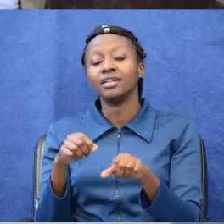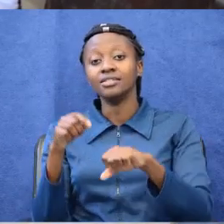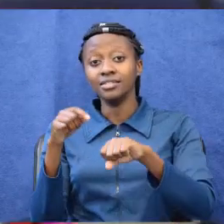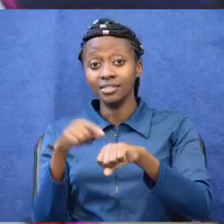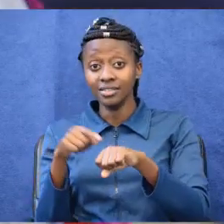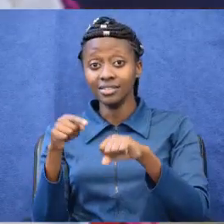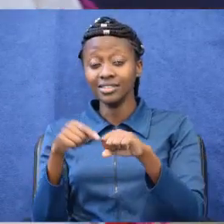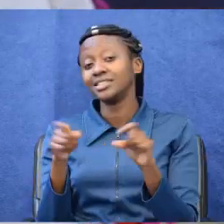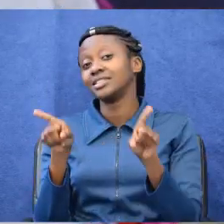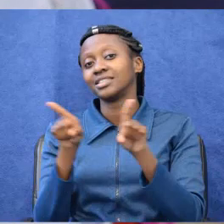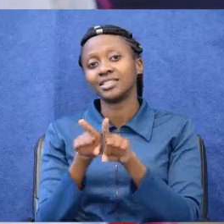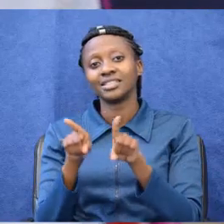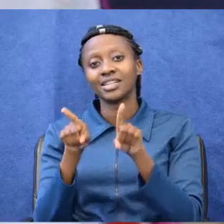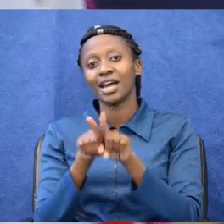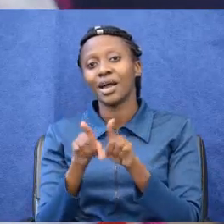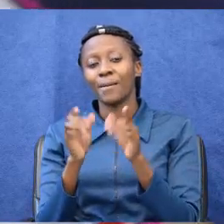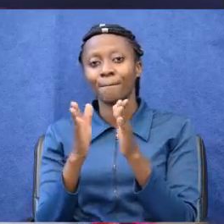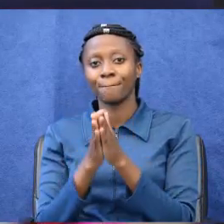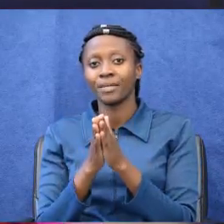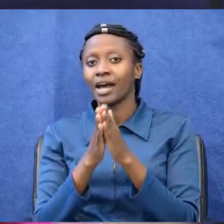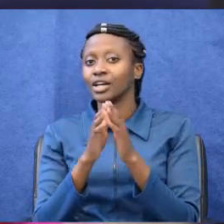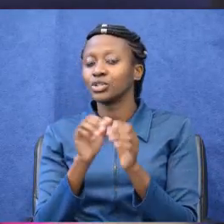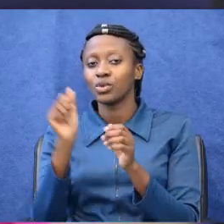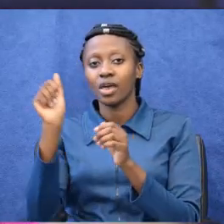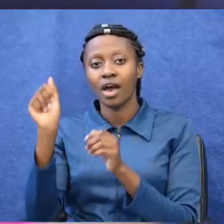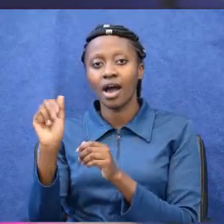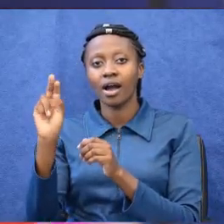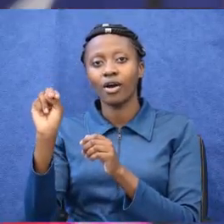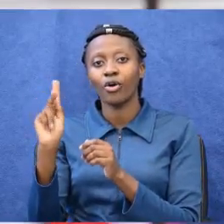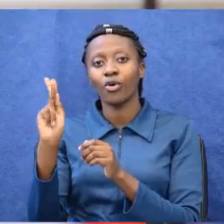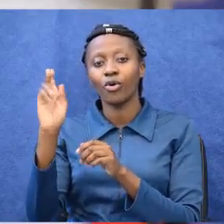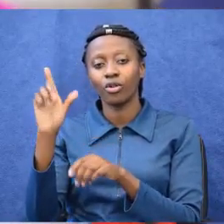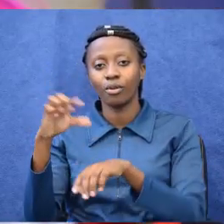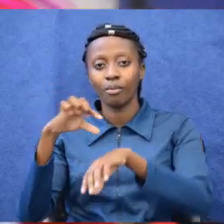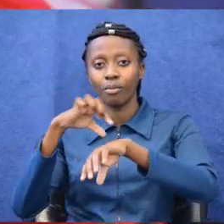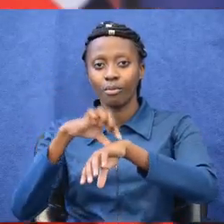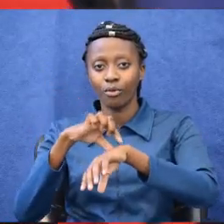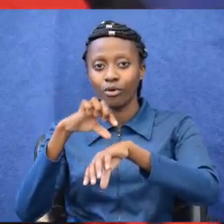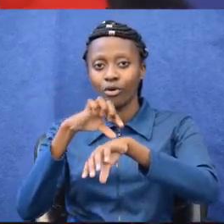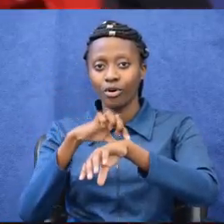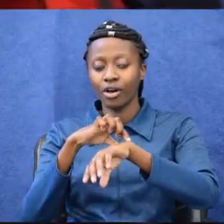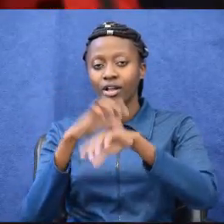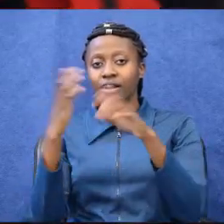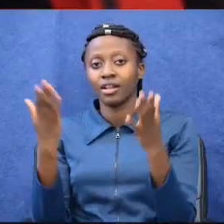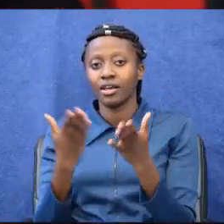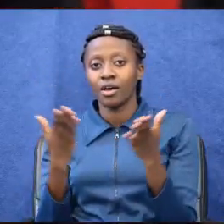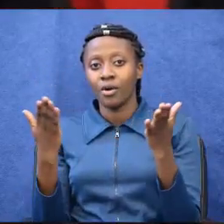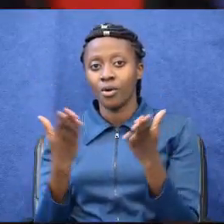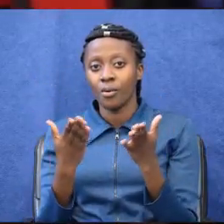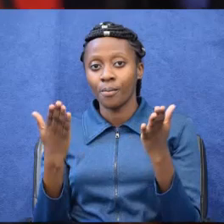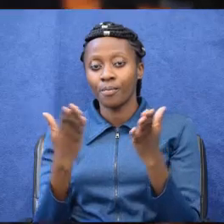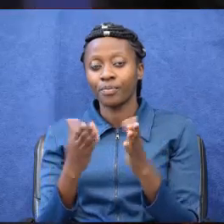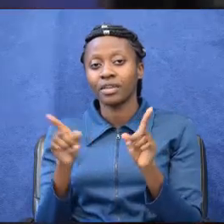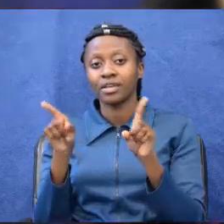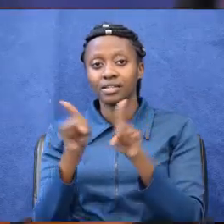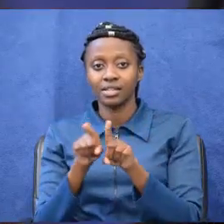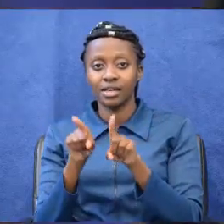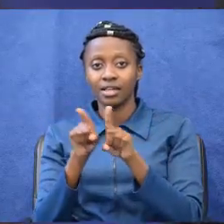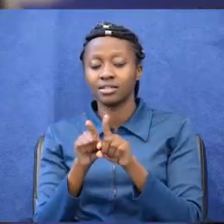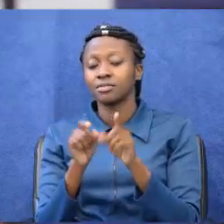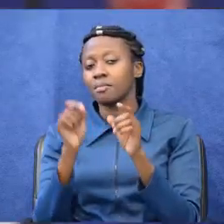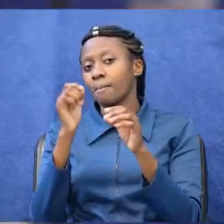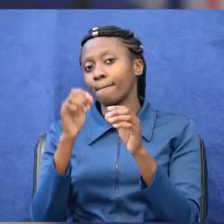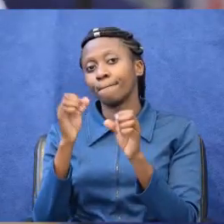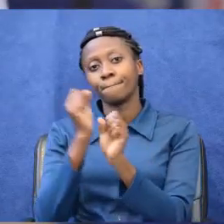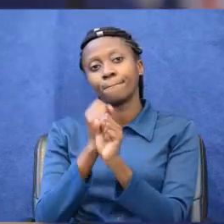the knees bone connected to the ankles bone, and the ankles bone connected to the tailbone. They